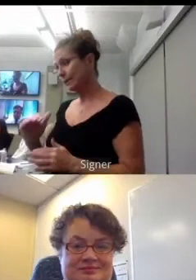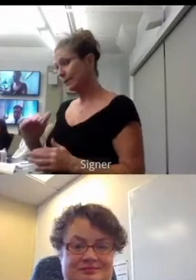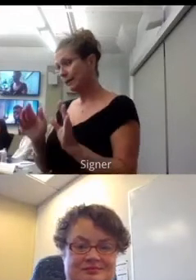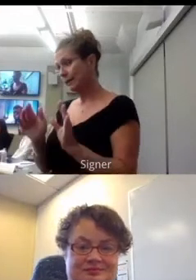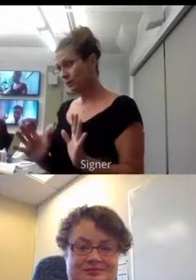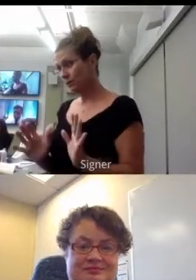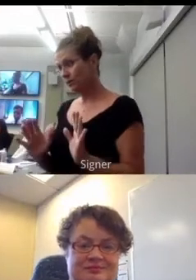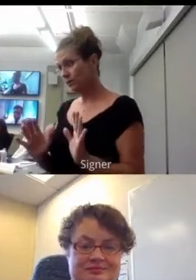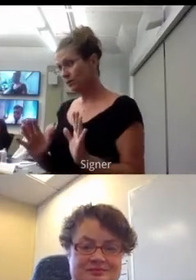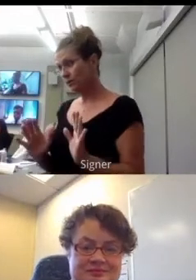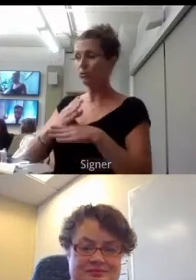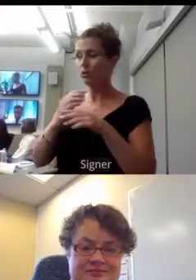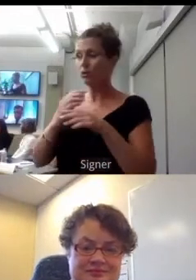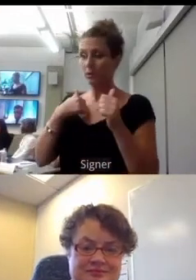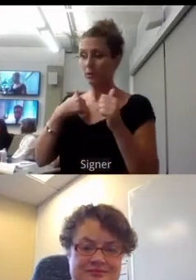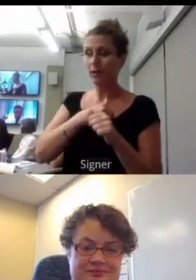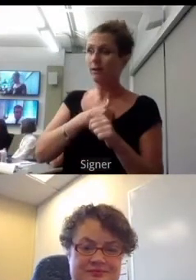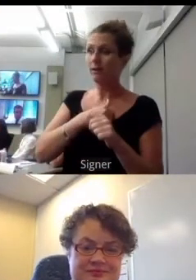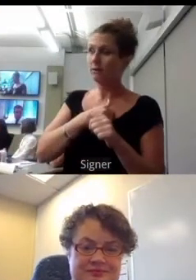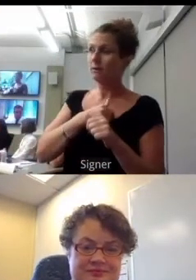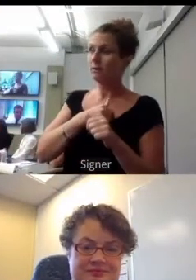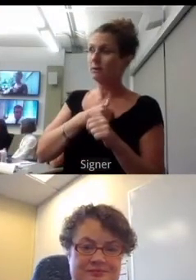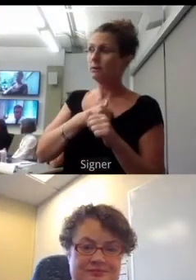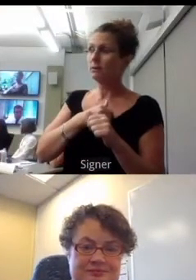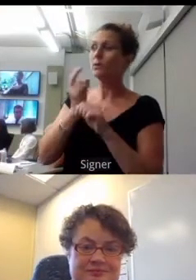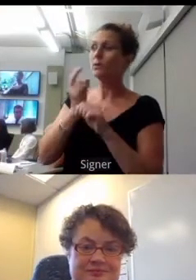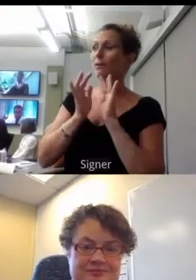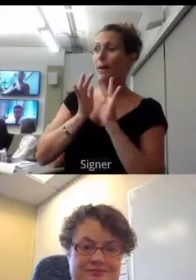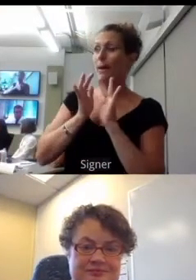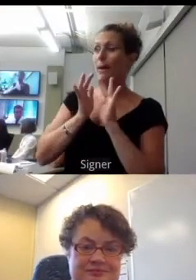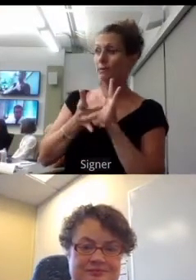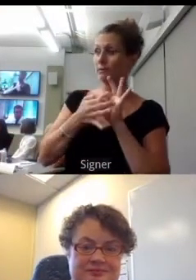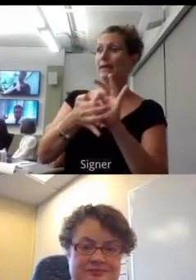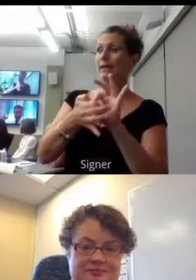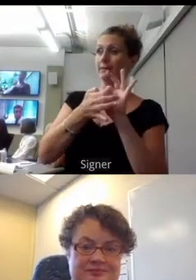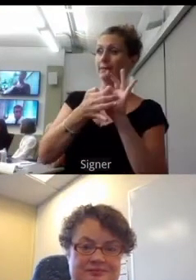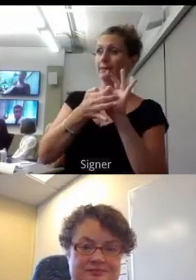the web hookups. So now we get to